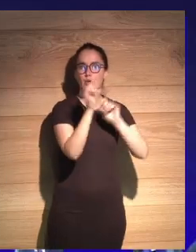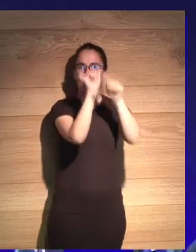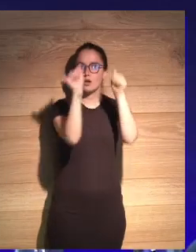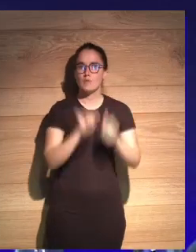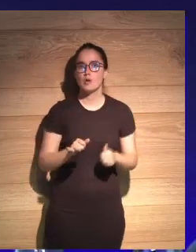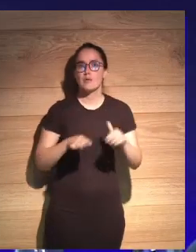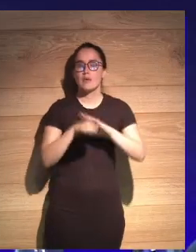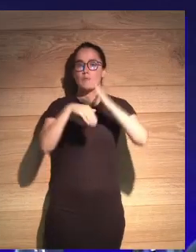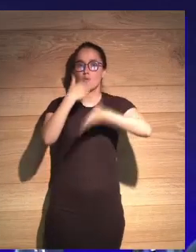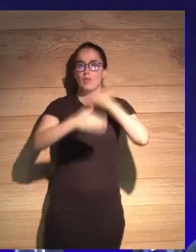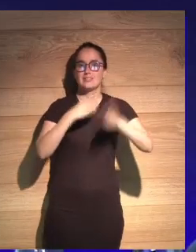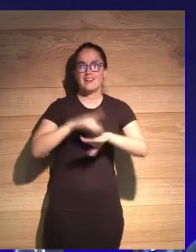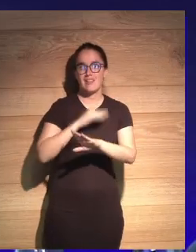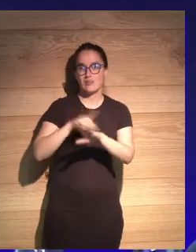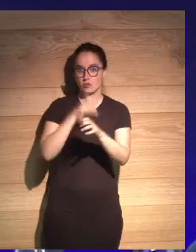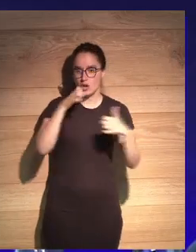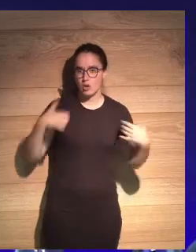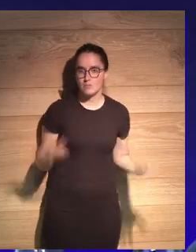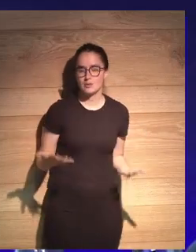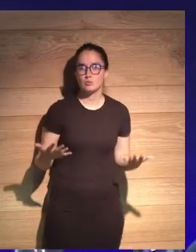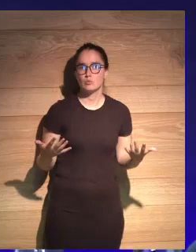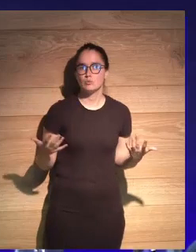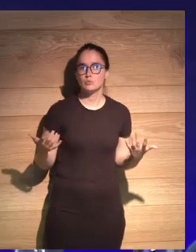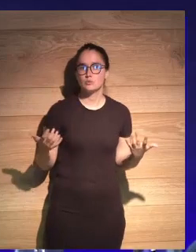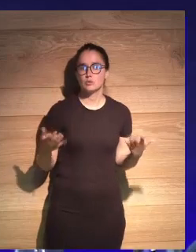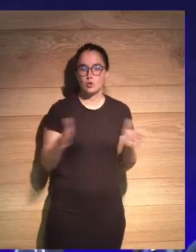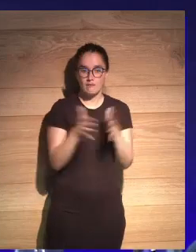video games developers develop a way to